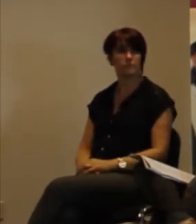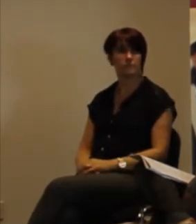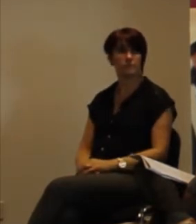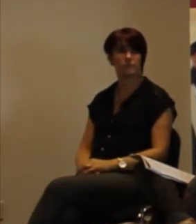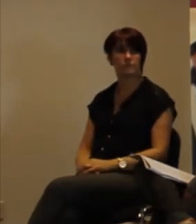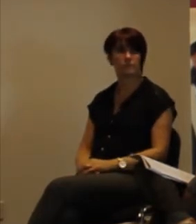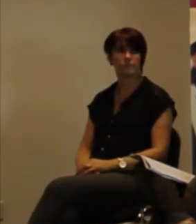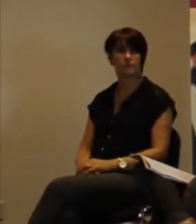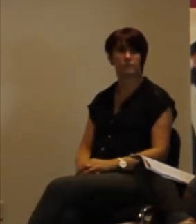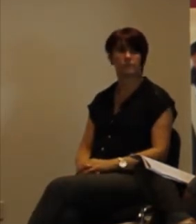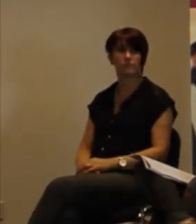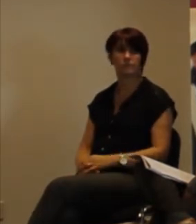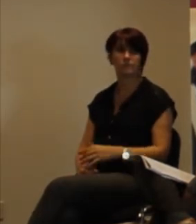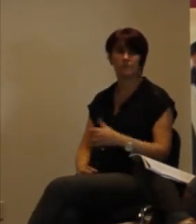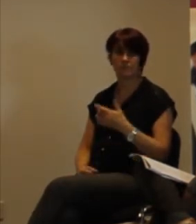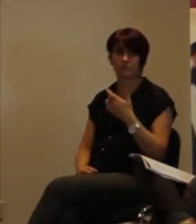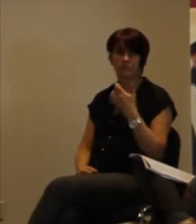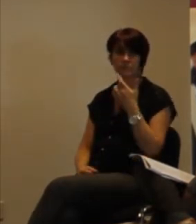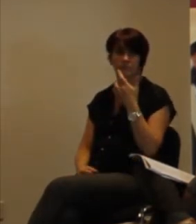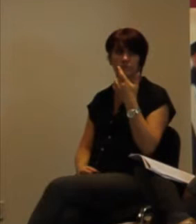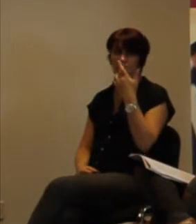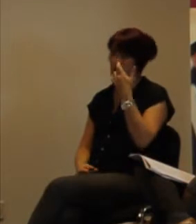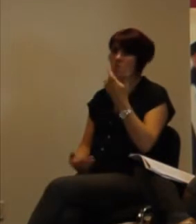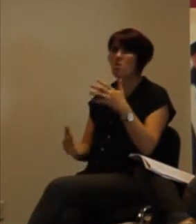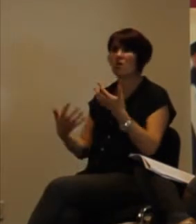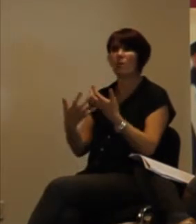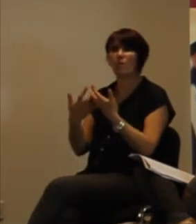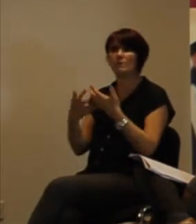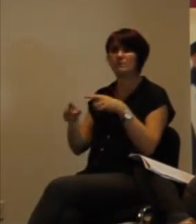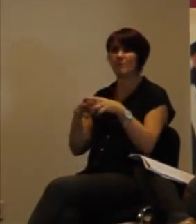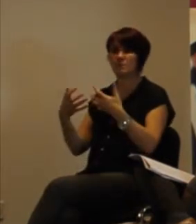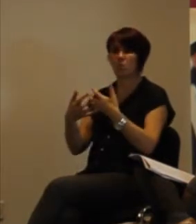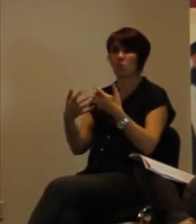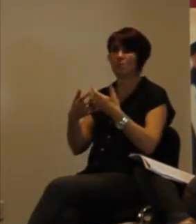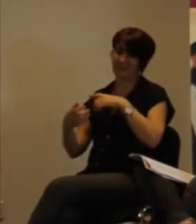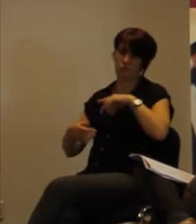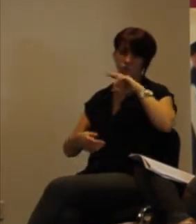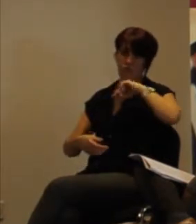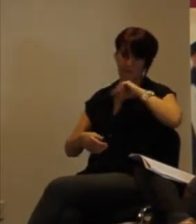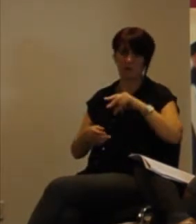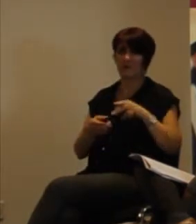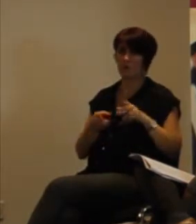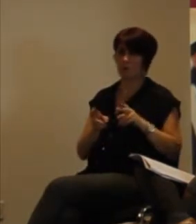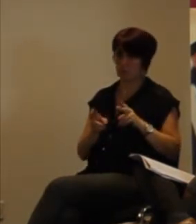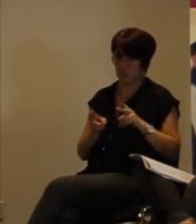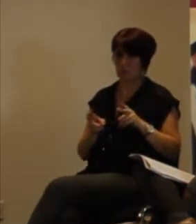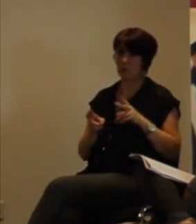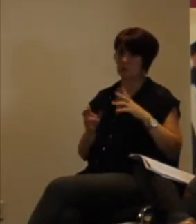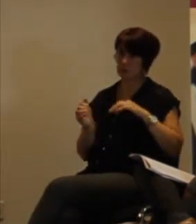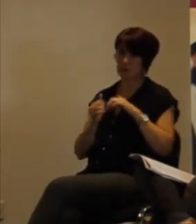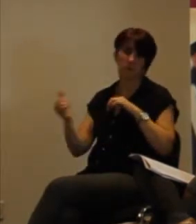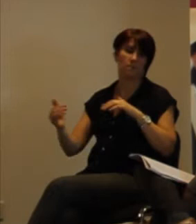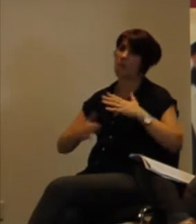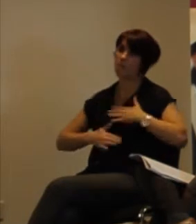use separate accommodation, maybe for particular equipment that's used for a reader, for an interpreter. You can make